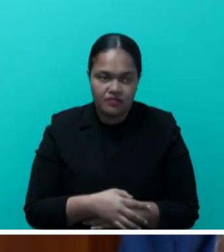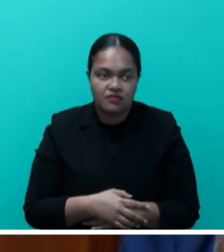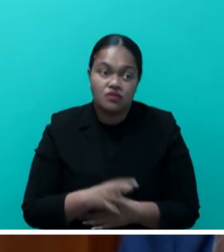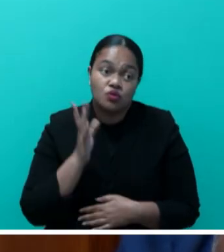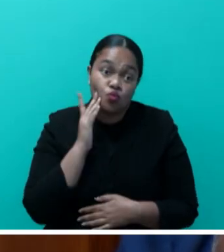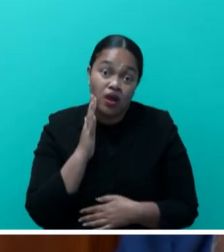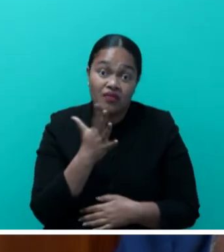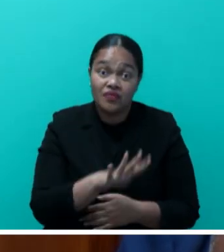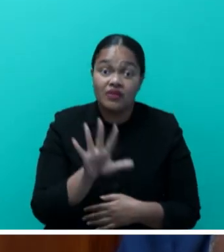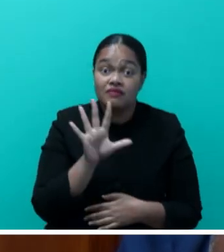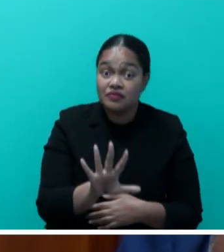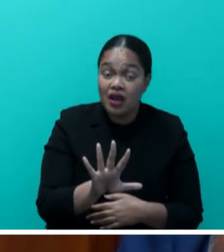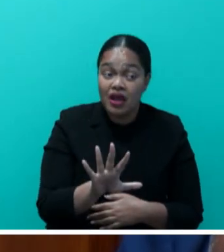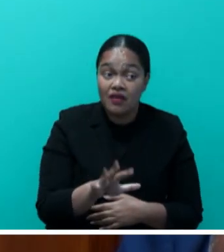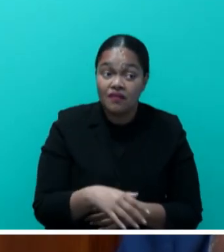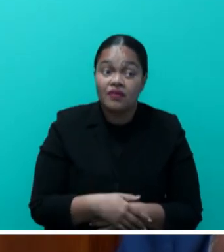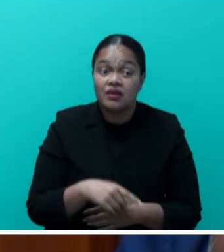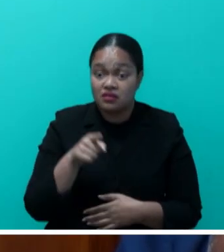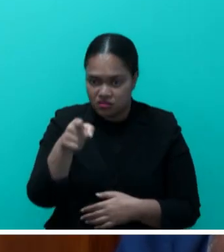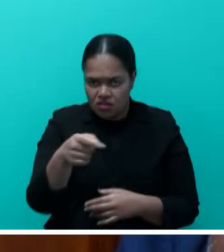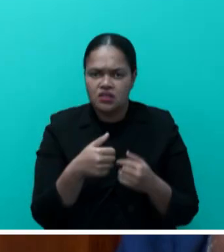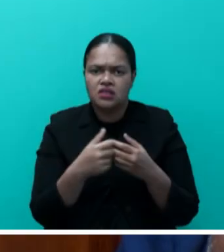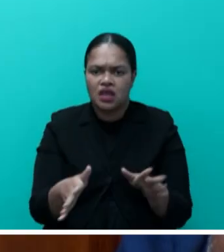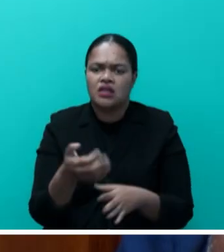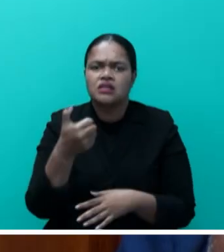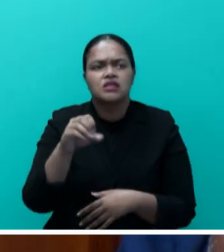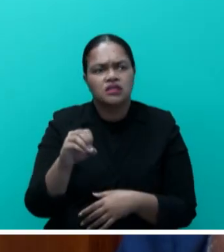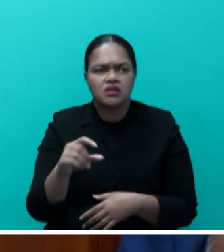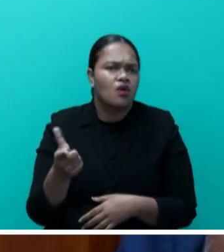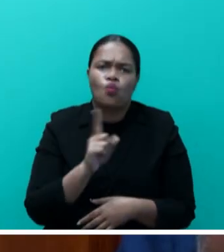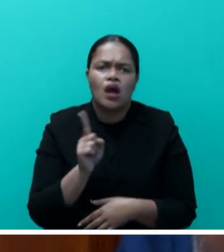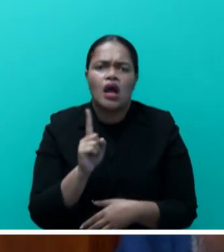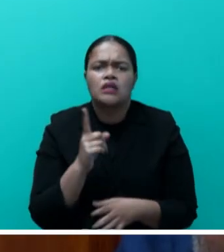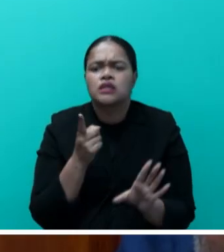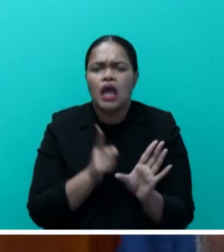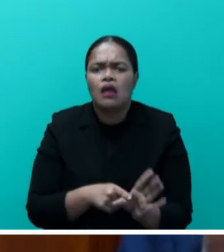was 55 retirement, they started from 60. So what happened to the 5 years